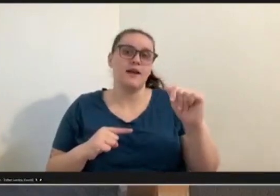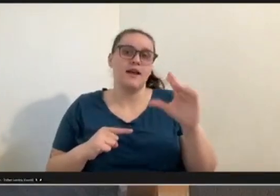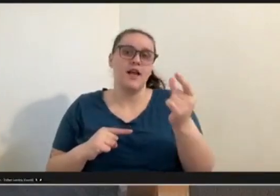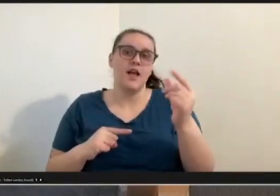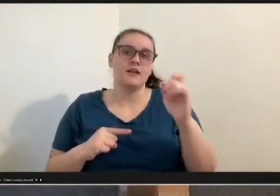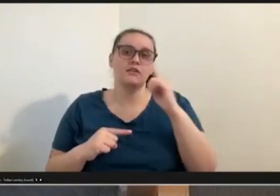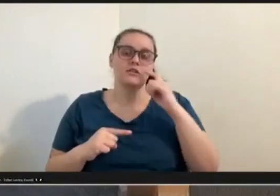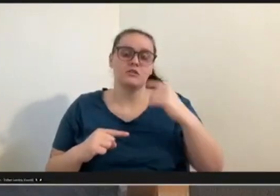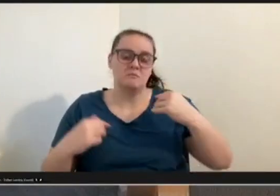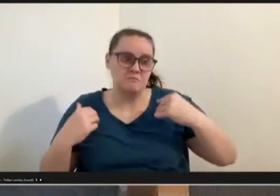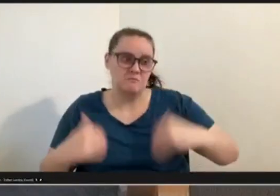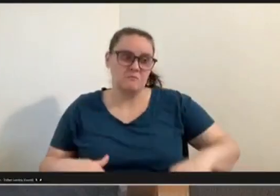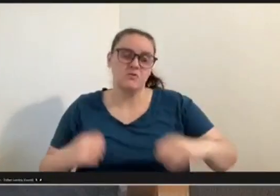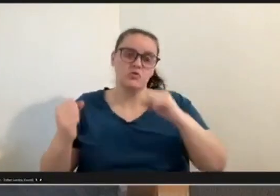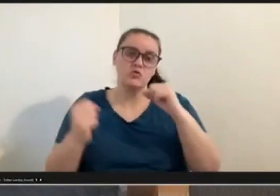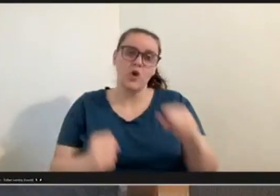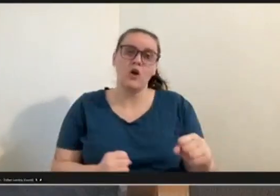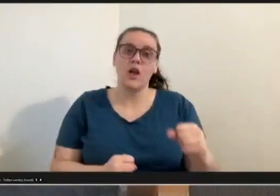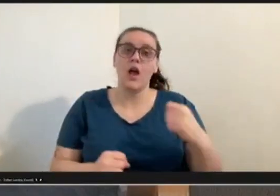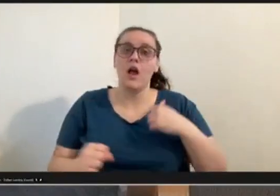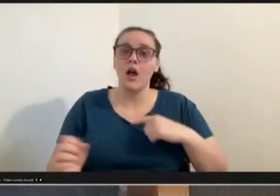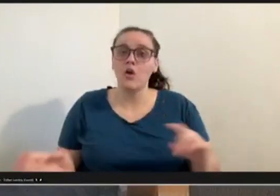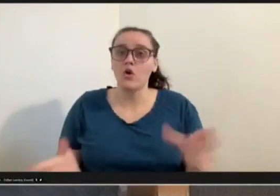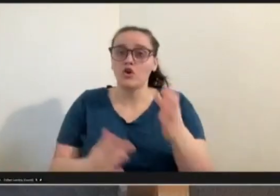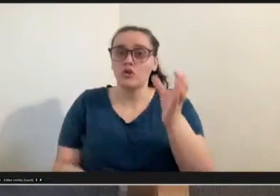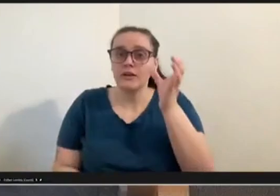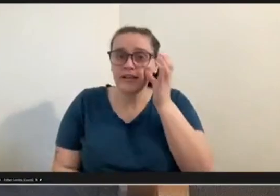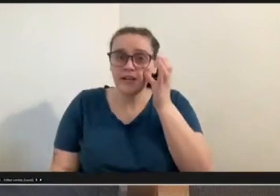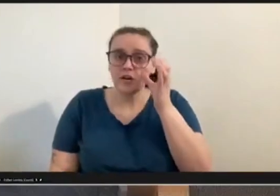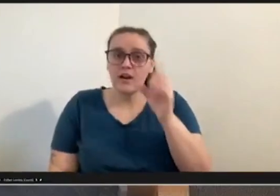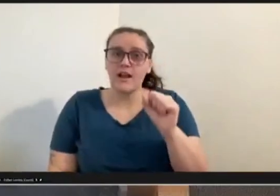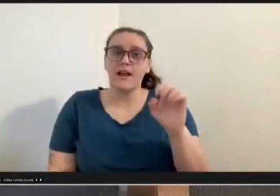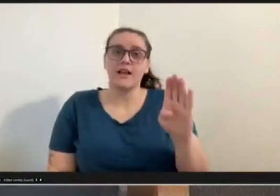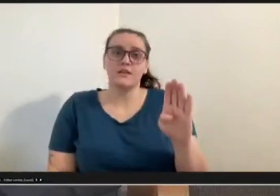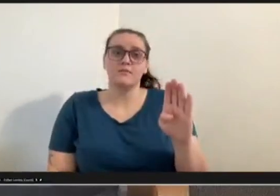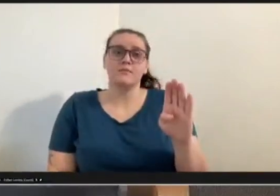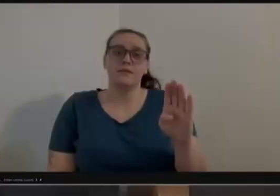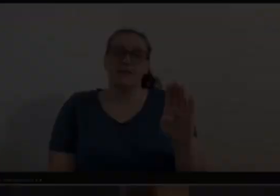1084. Let's make this happen. Thank you for your time.